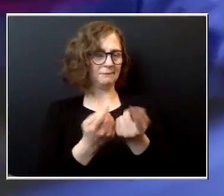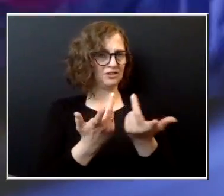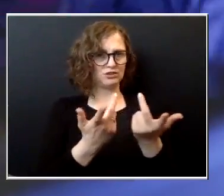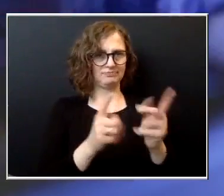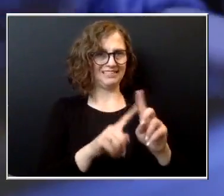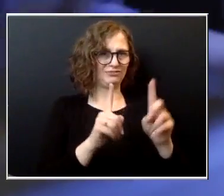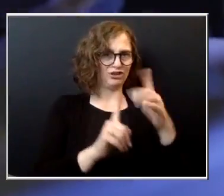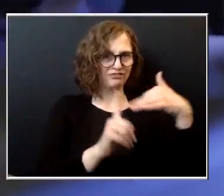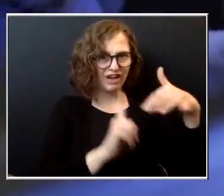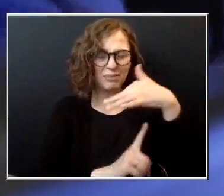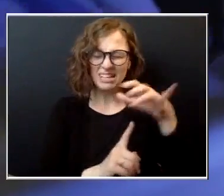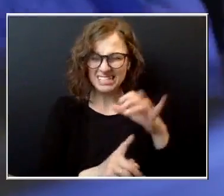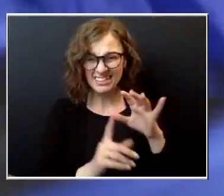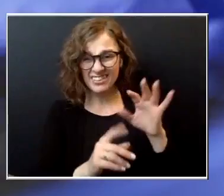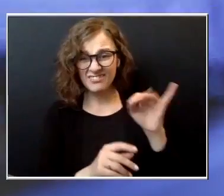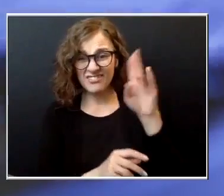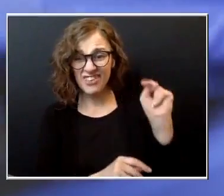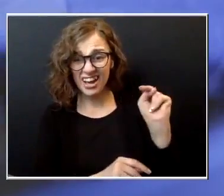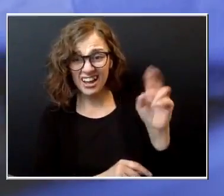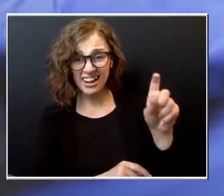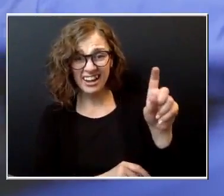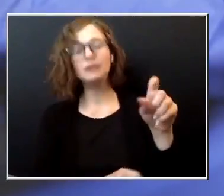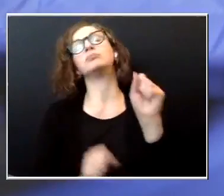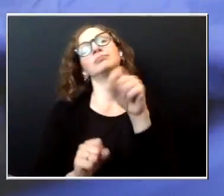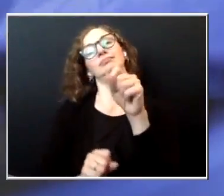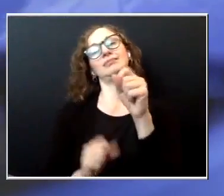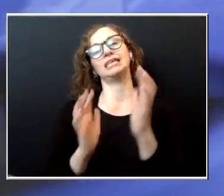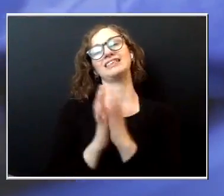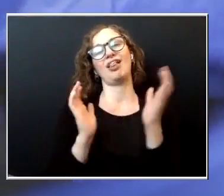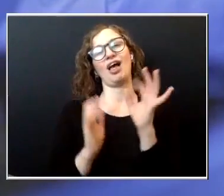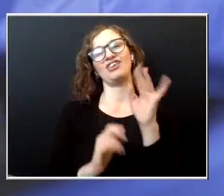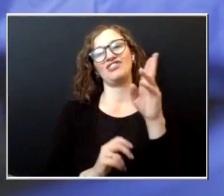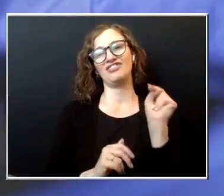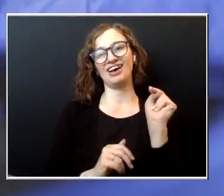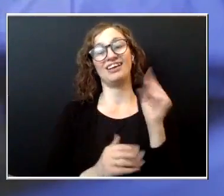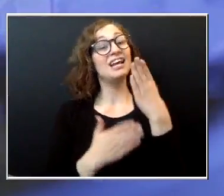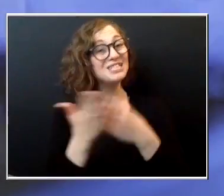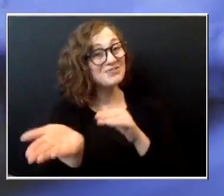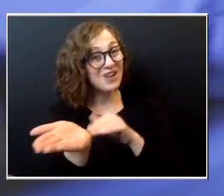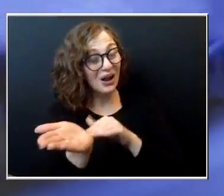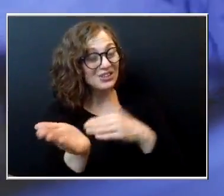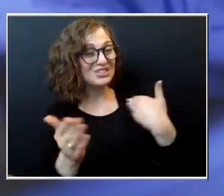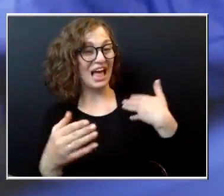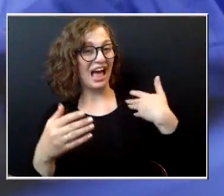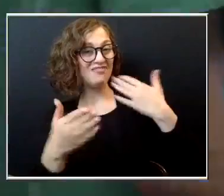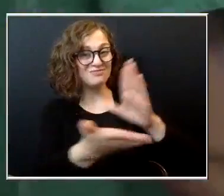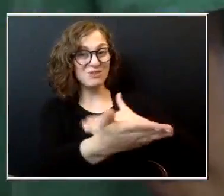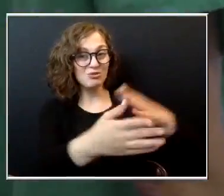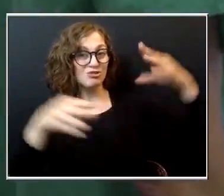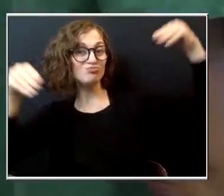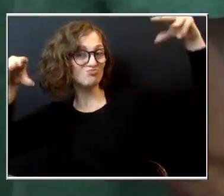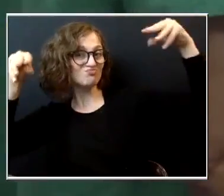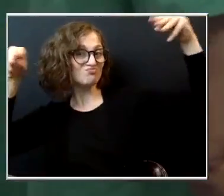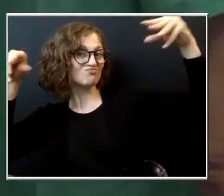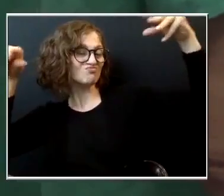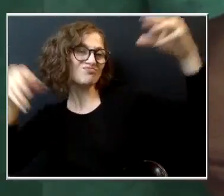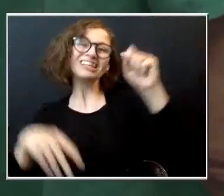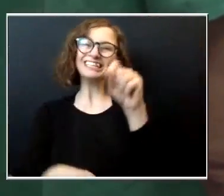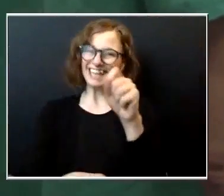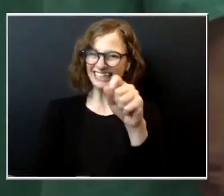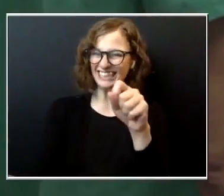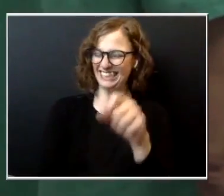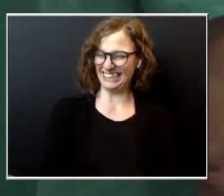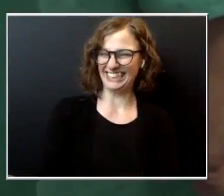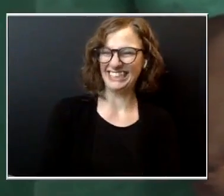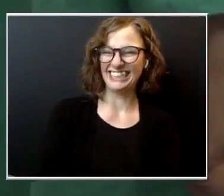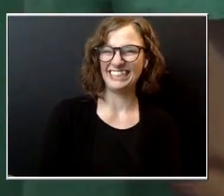it is a fun. lot of I fun. heard It they is play. fun. Sometimes docs play music. They Is this do. true? They do. Okay. Okay. They You're do like play a music. DJ as Hello, well. DJ.